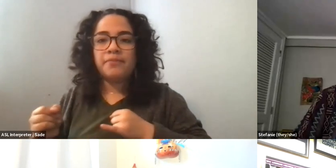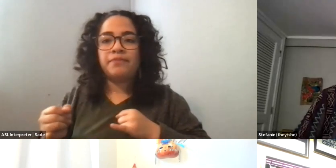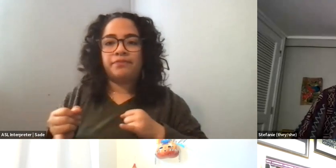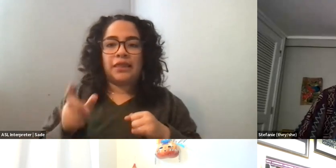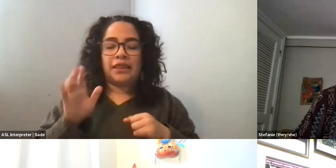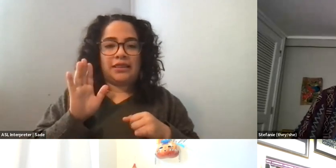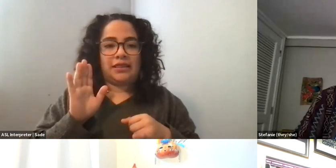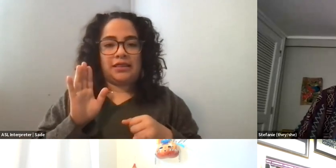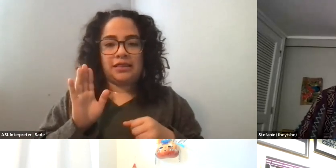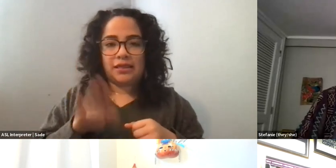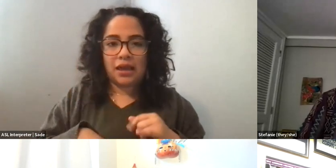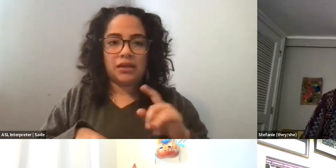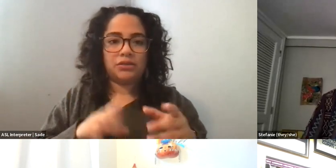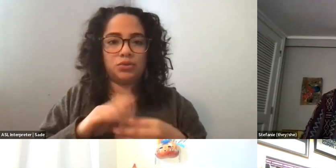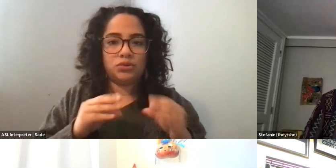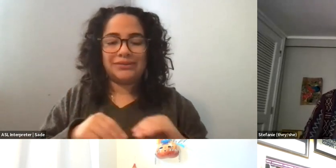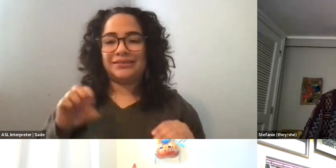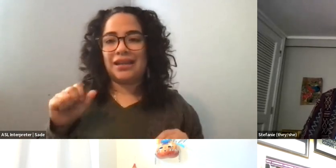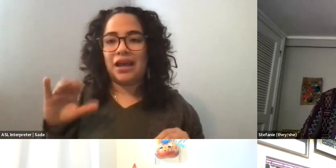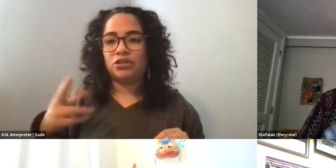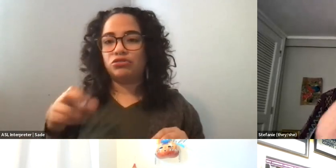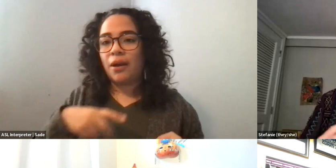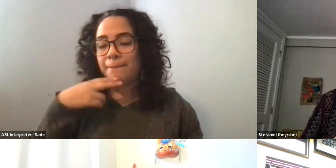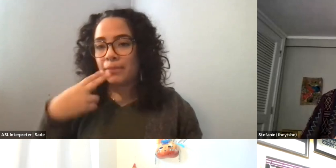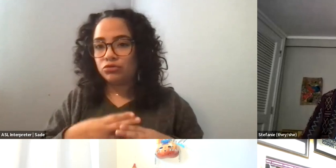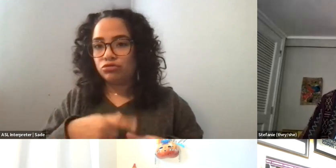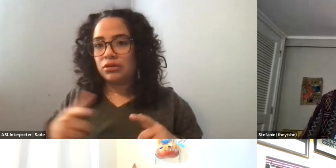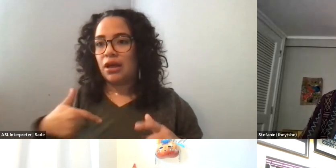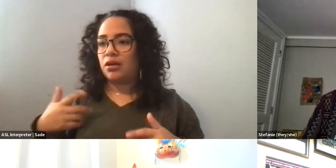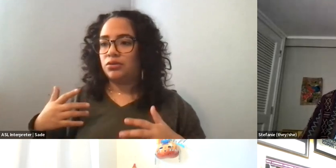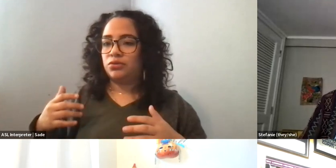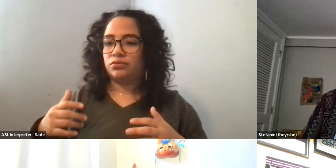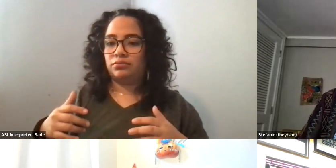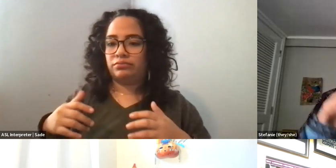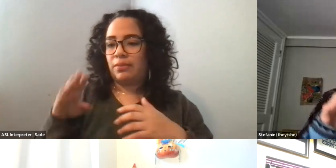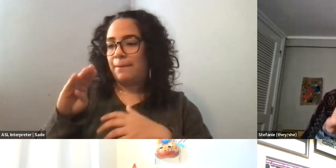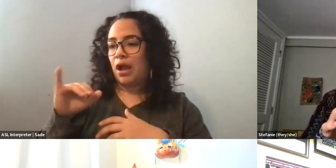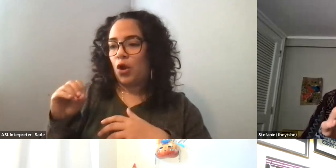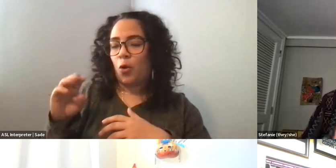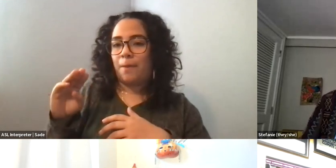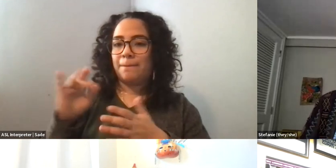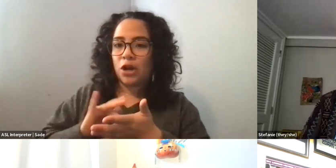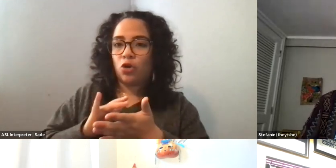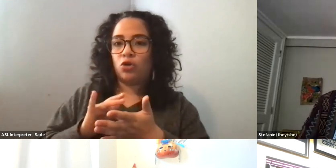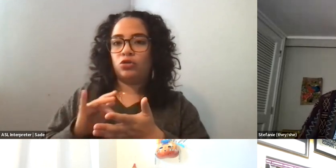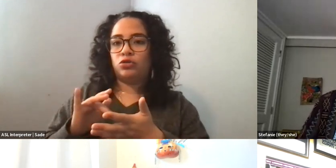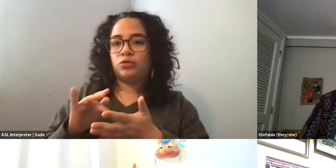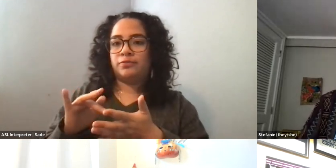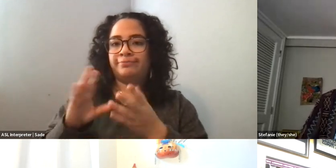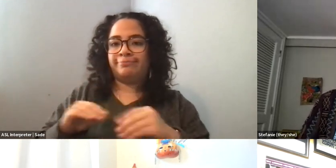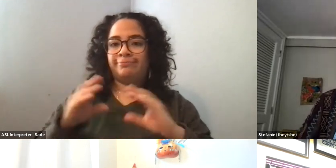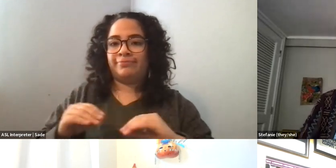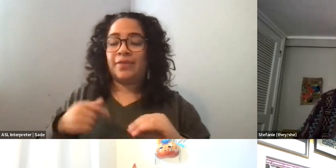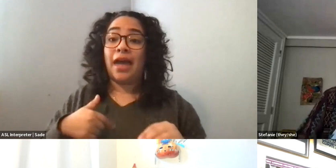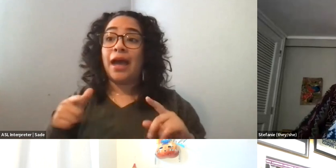that Sasha's talking about that came with the proliferation of biomedical narratives that, like, mentally ill people are just like